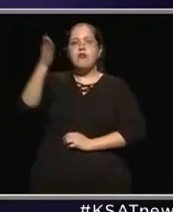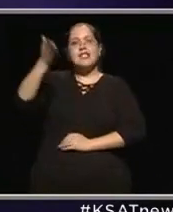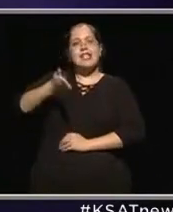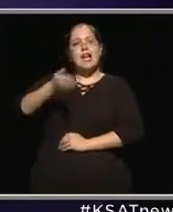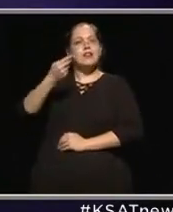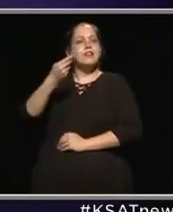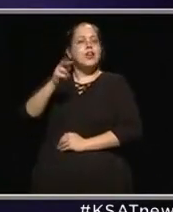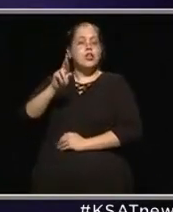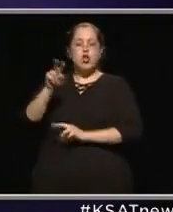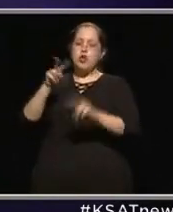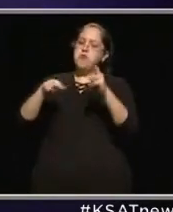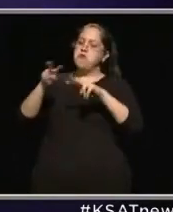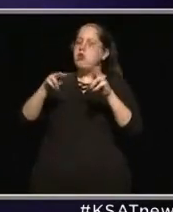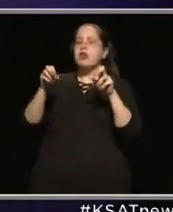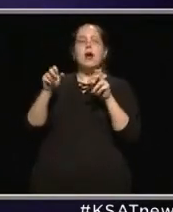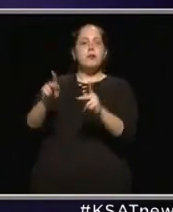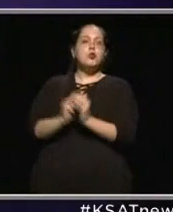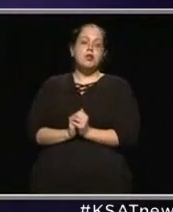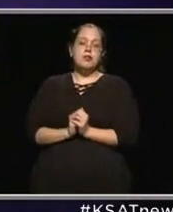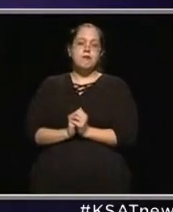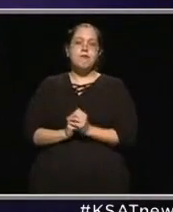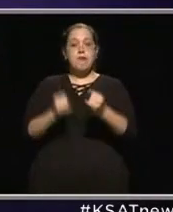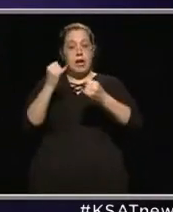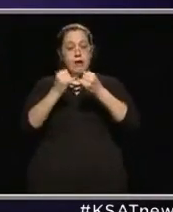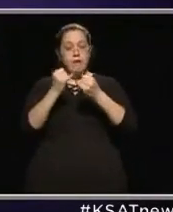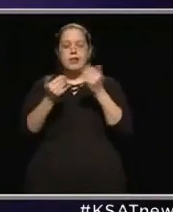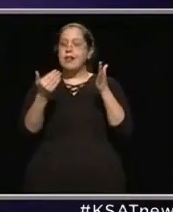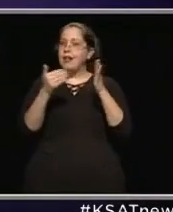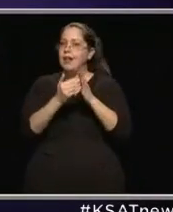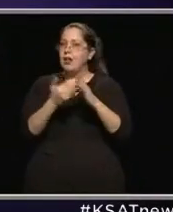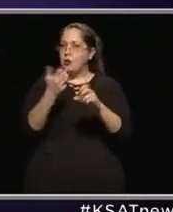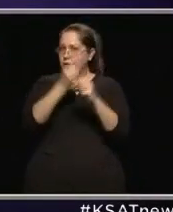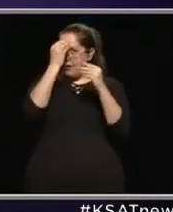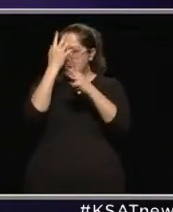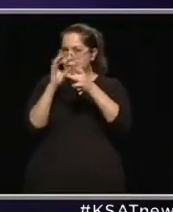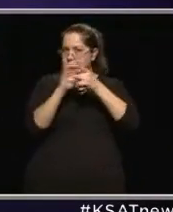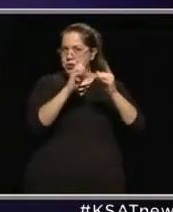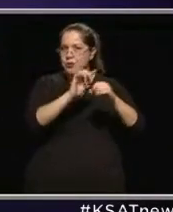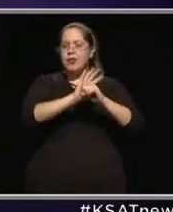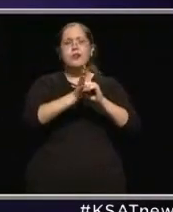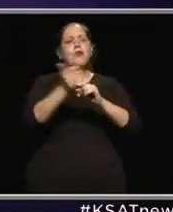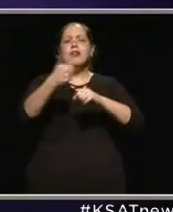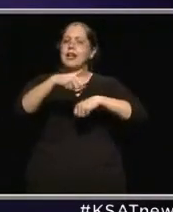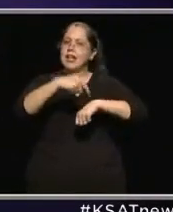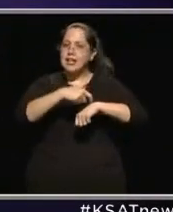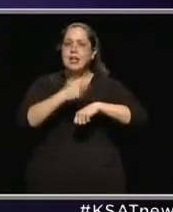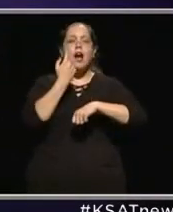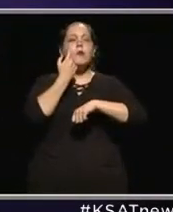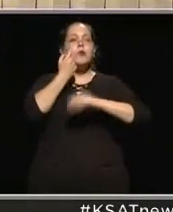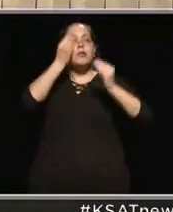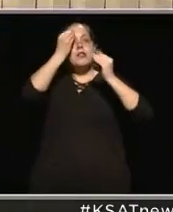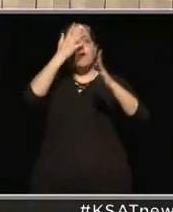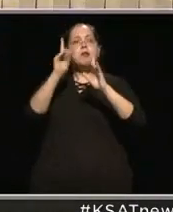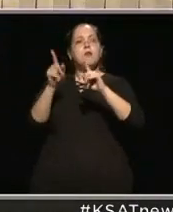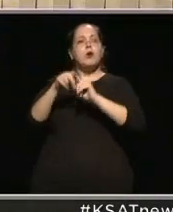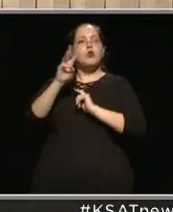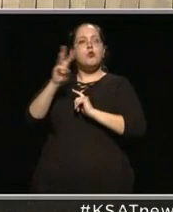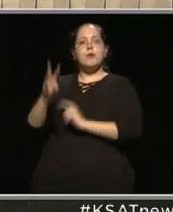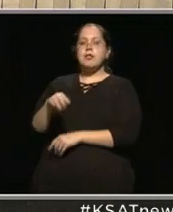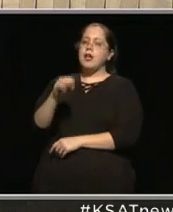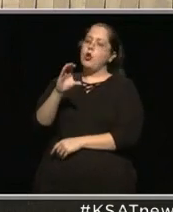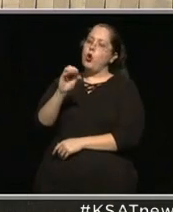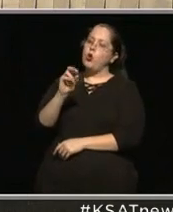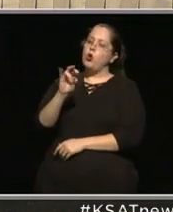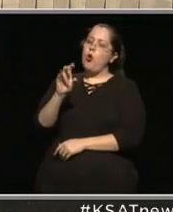sanantonio.gov/HR to view those opportunities. And finally, again, you can get updates on COVID-19 at any time, the latest information by going to the website